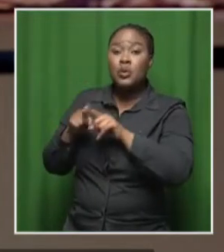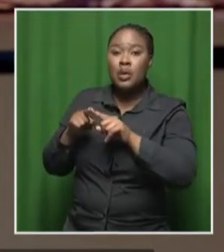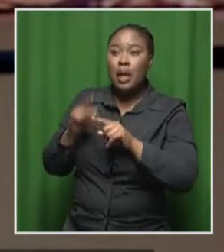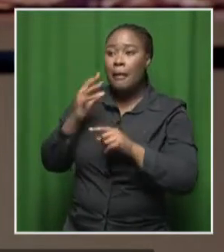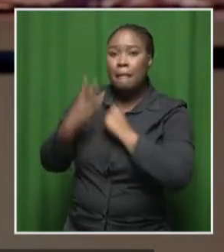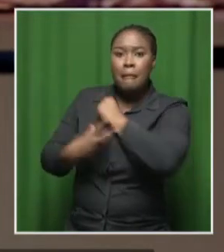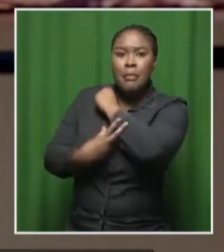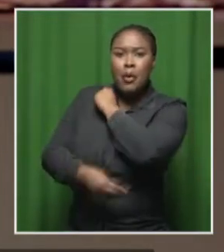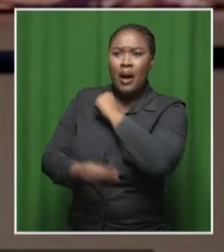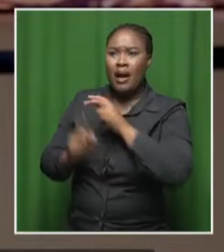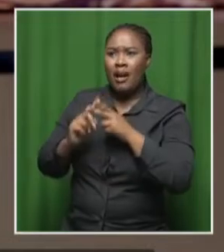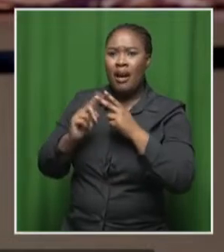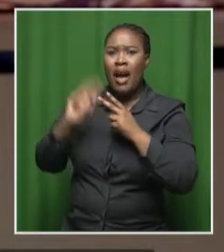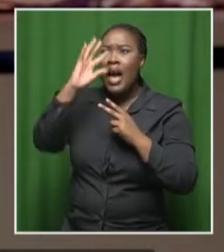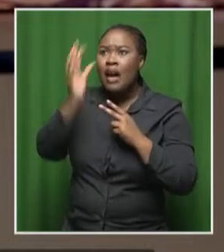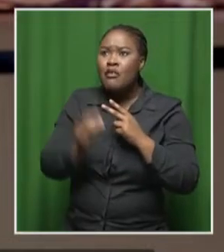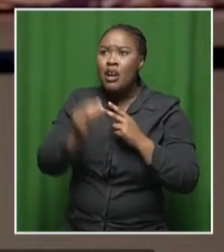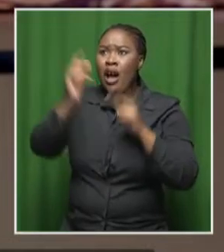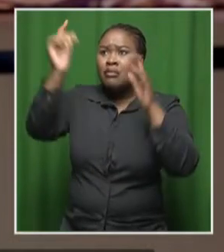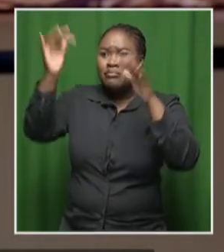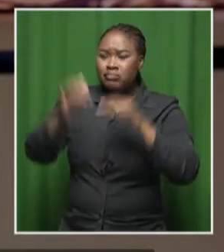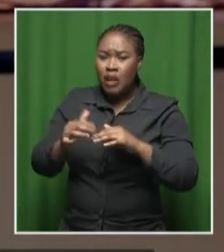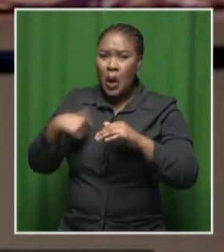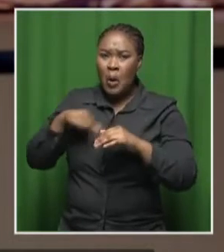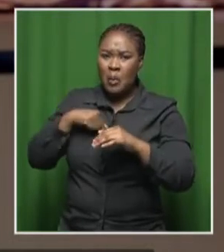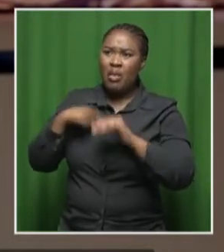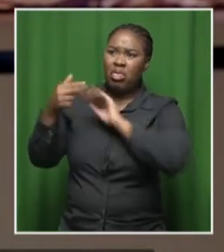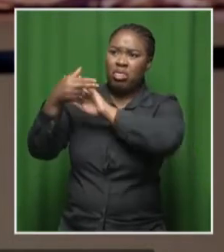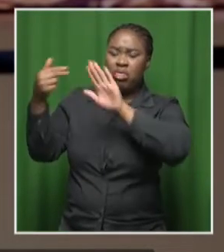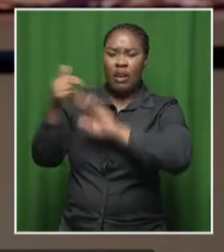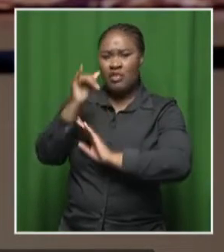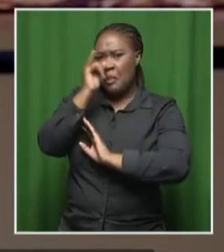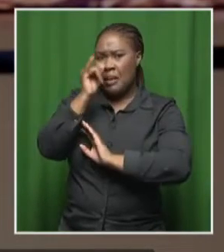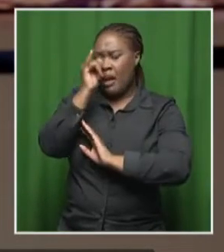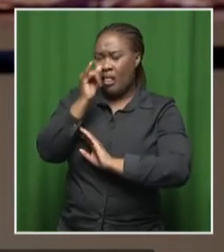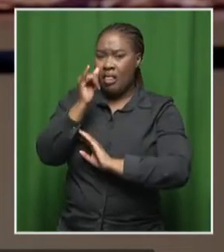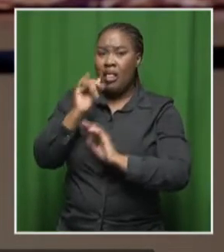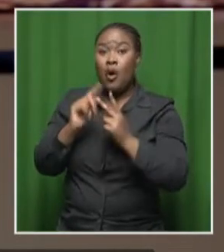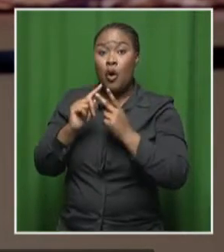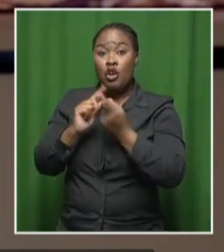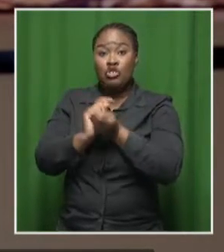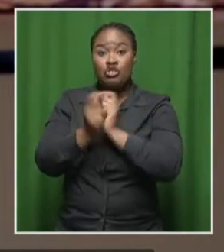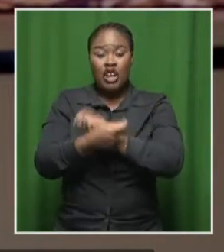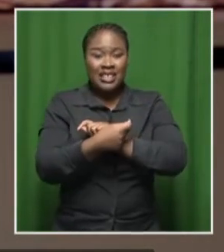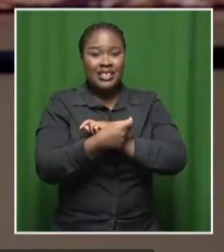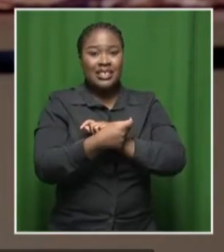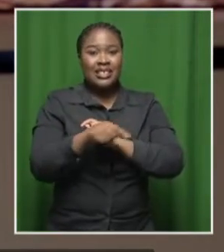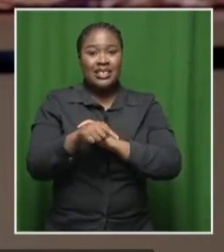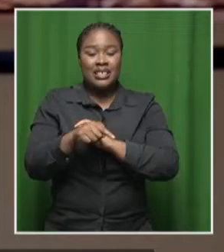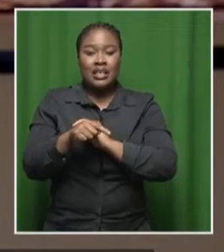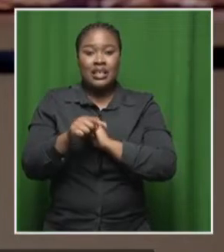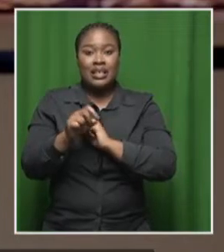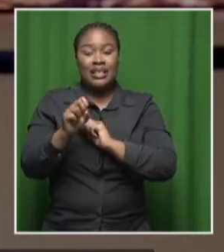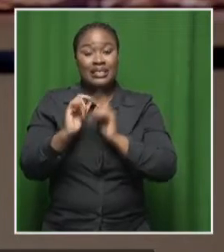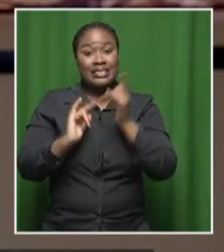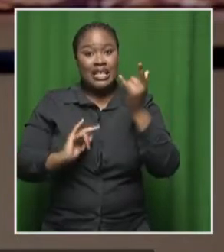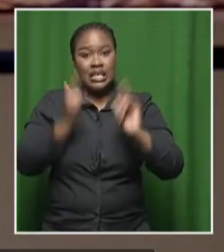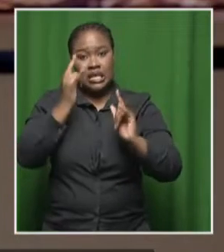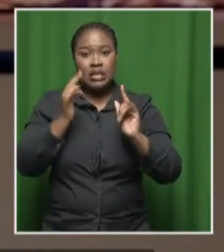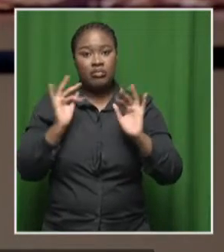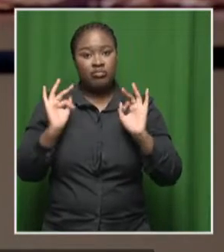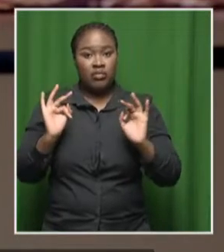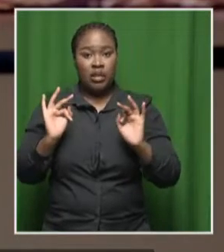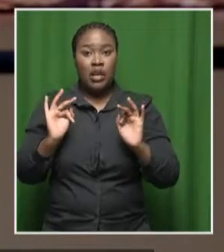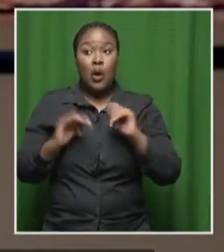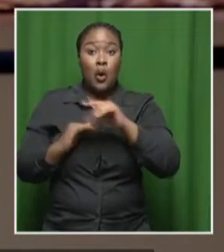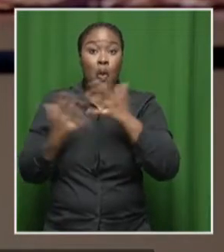from other countries to make a livelihood here, to change our city utterly, as they have in what's called